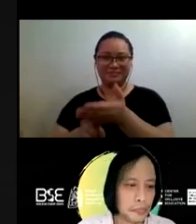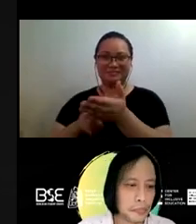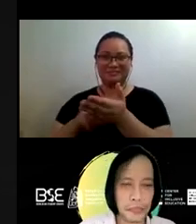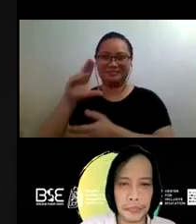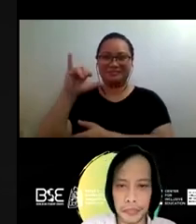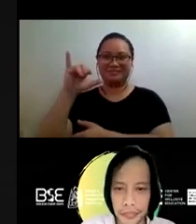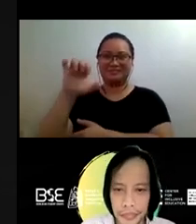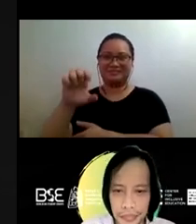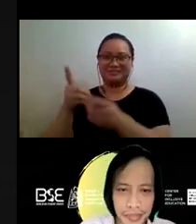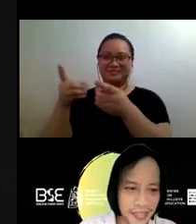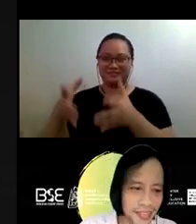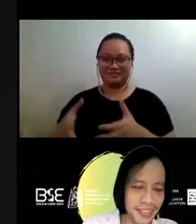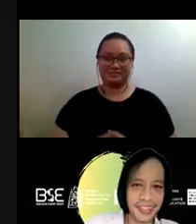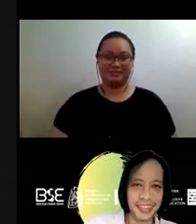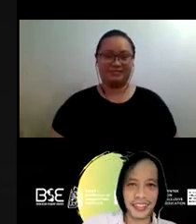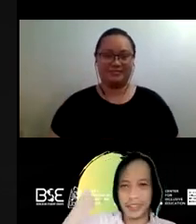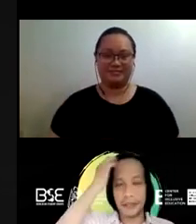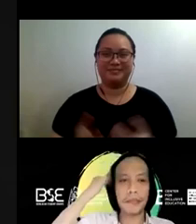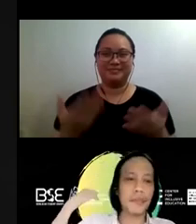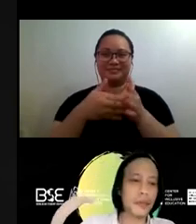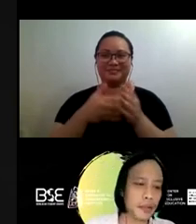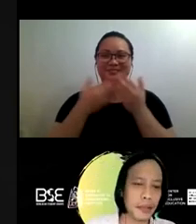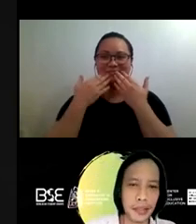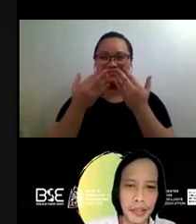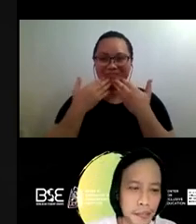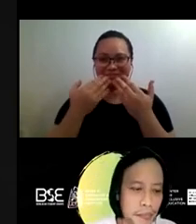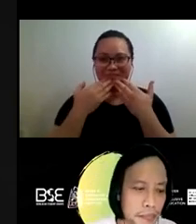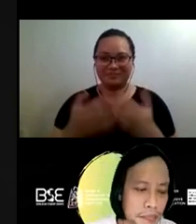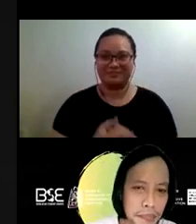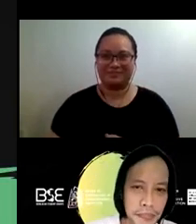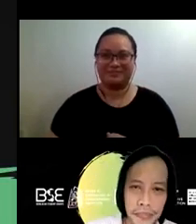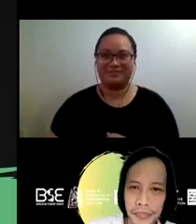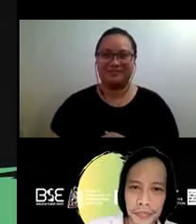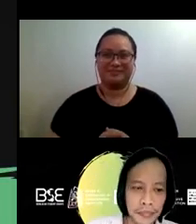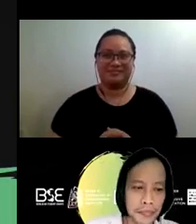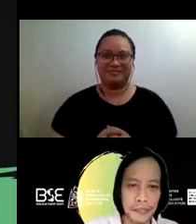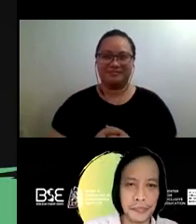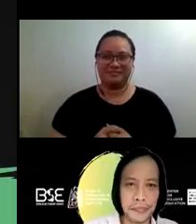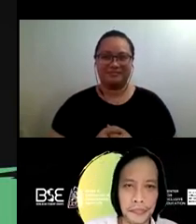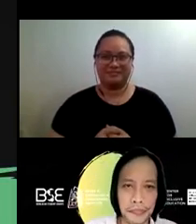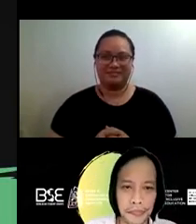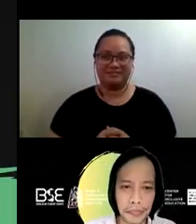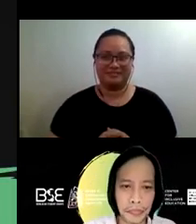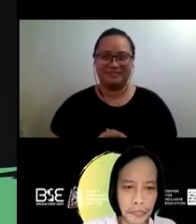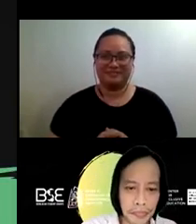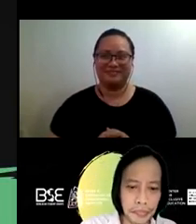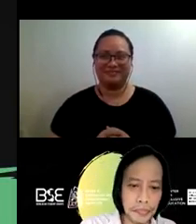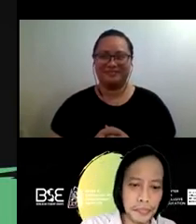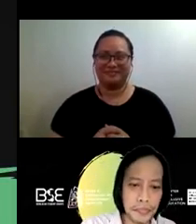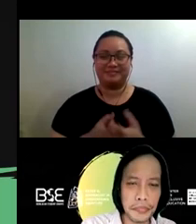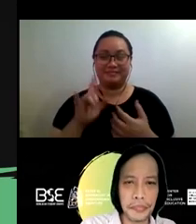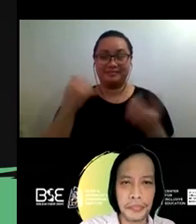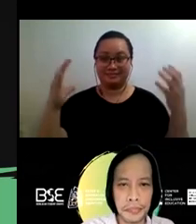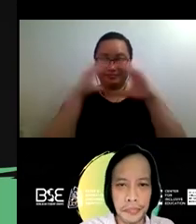Education. So again, thank you. Thank you po sa inyong dalawa. So yun, to wrap this